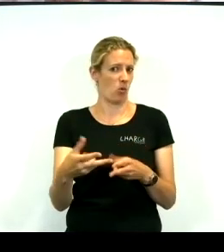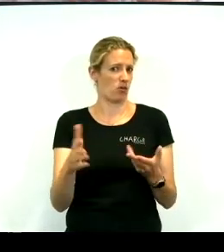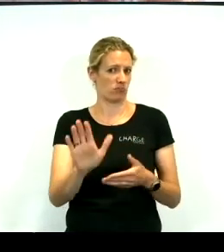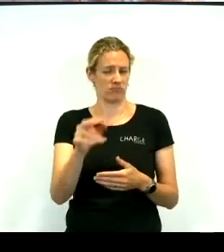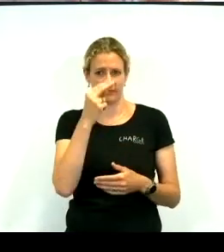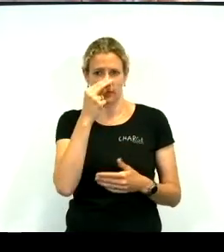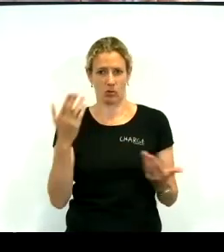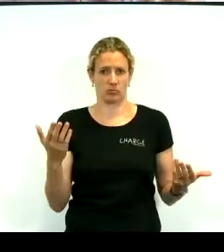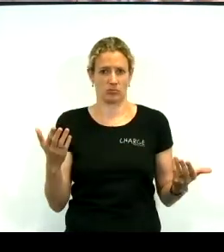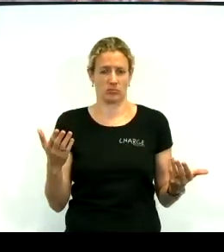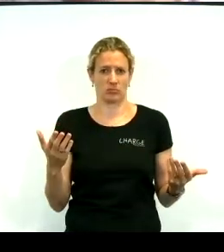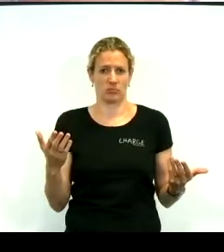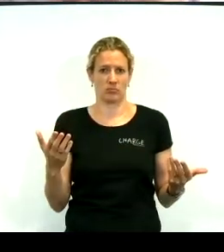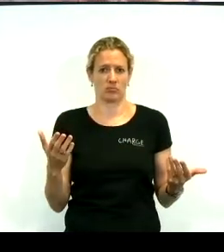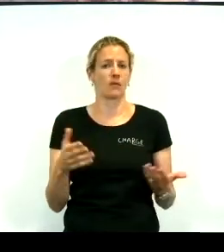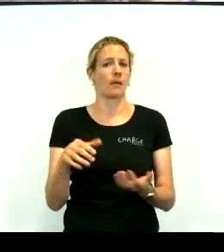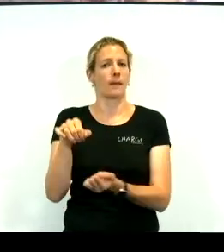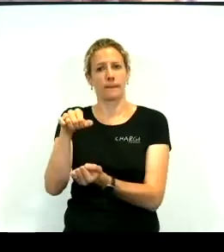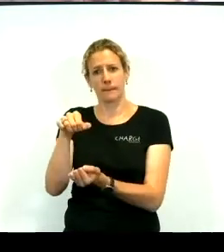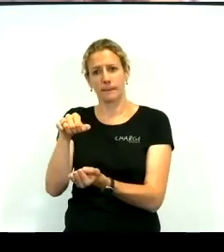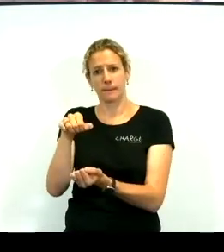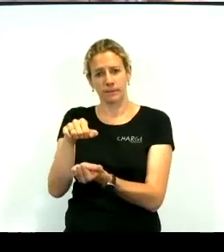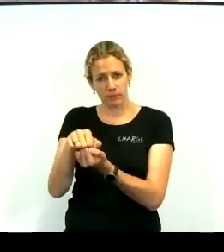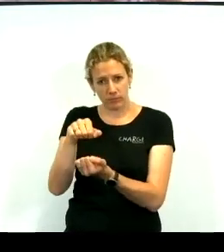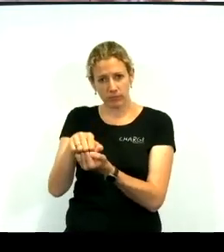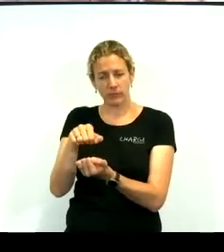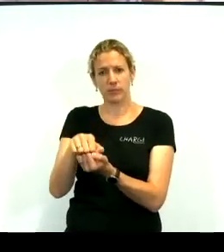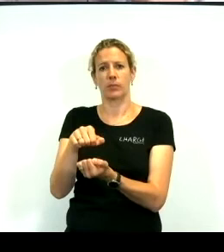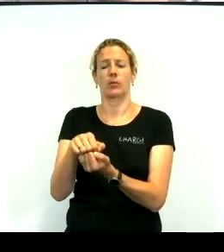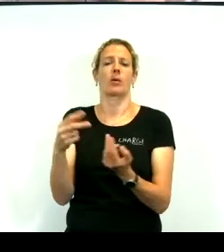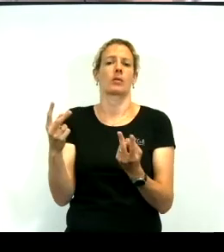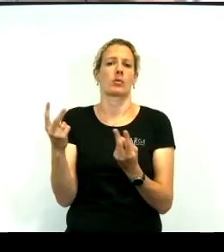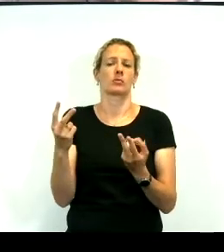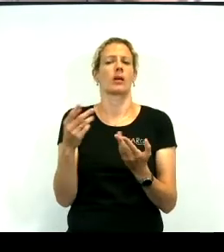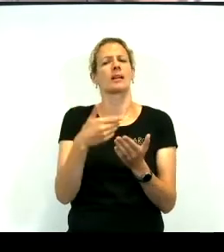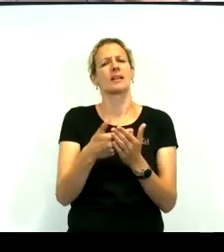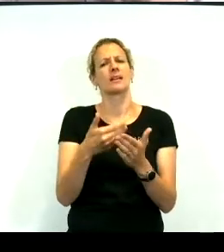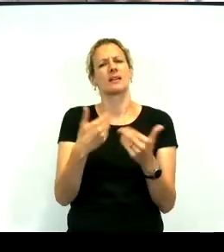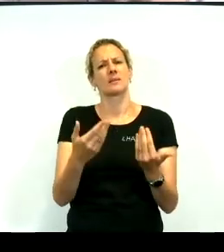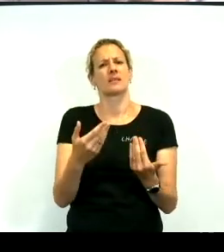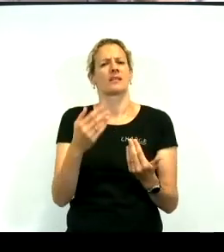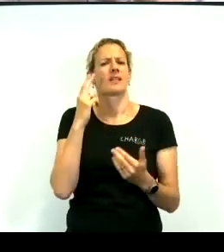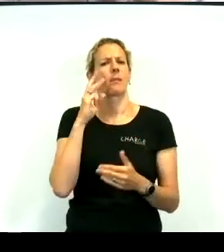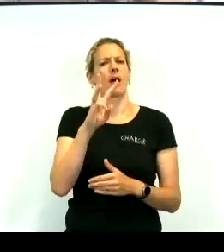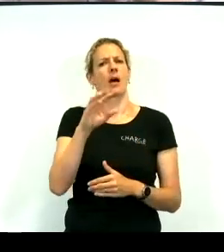also called widget symbols, which is something that's used very widely over here.